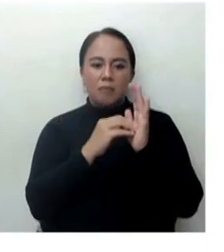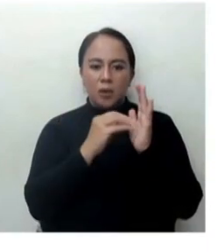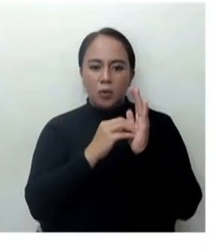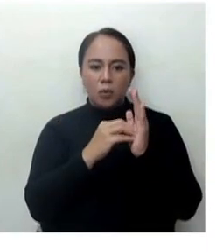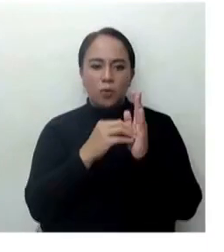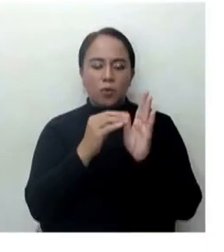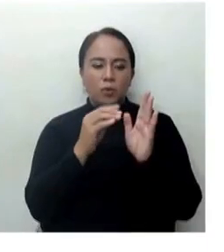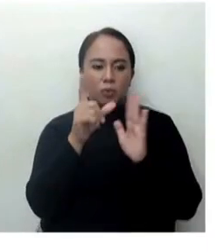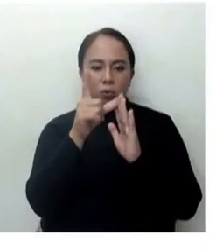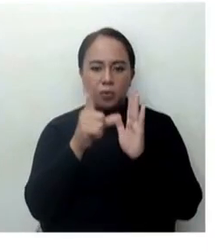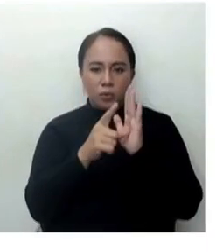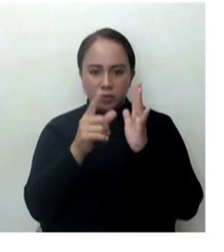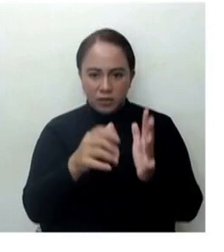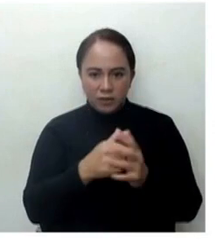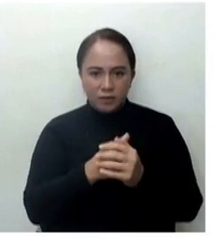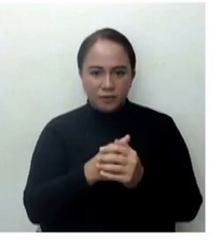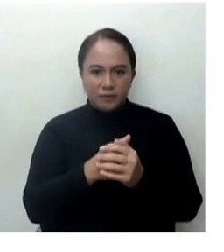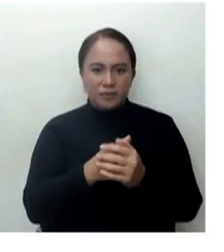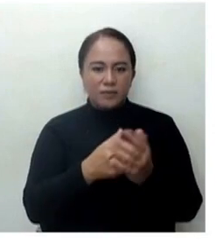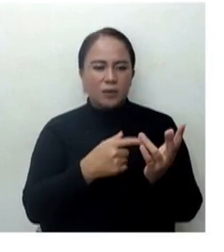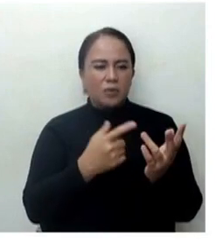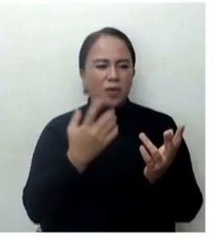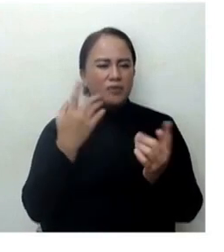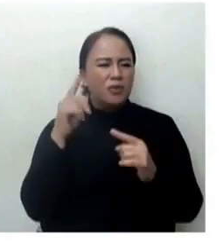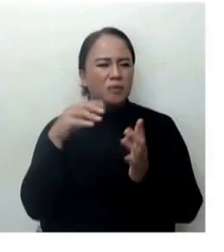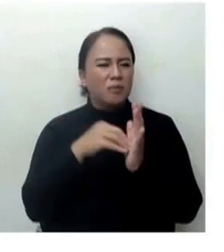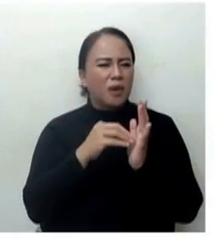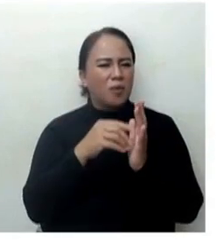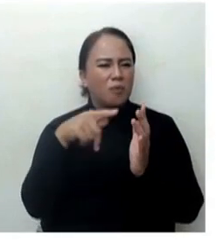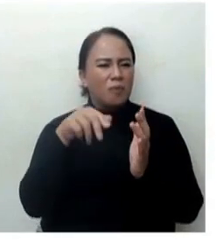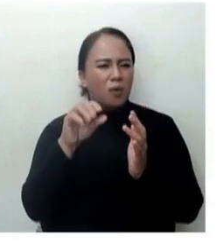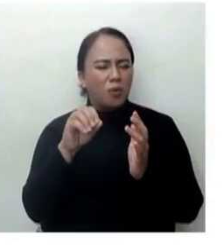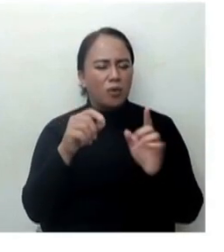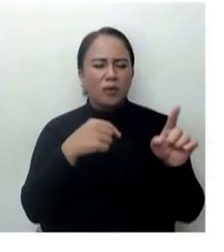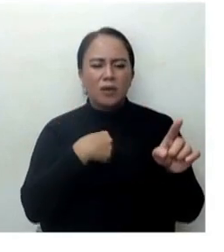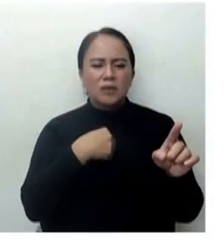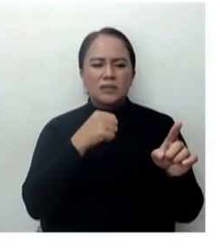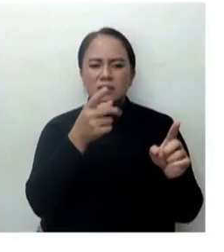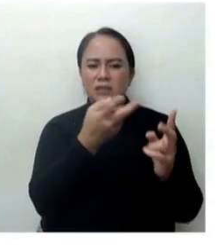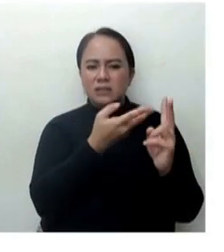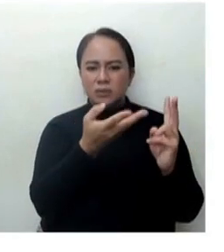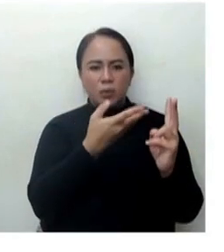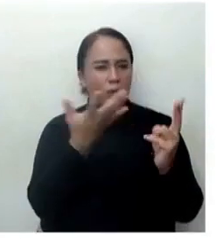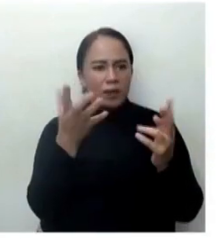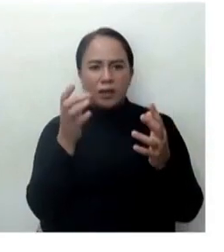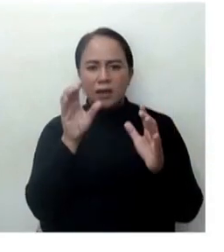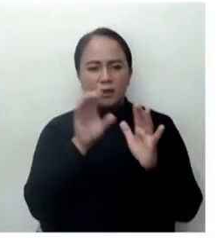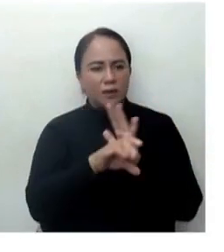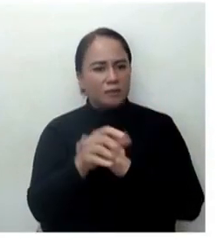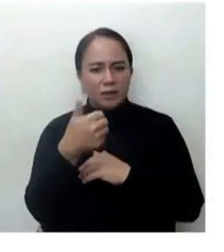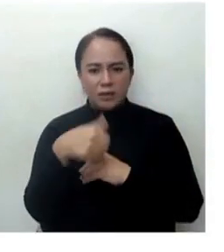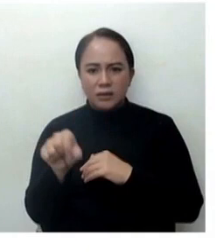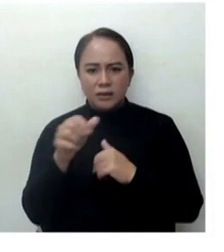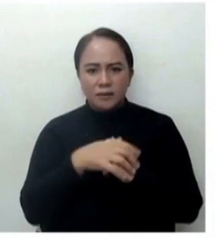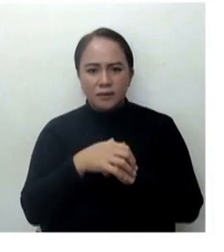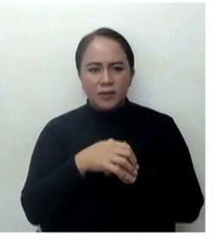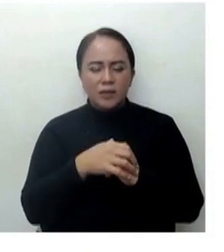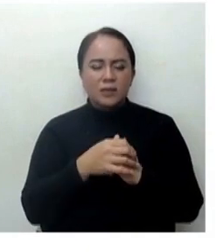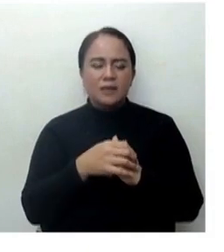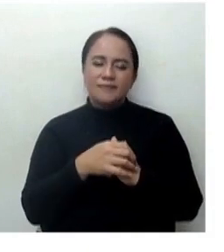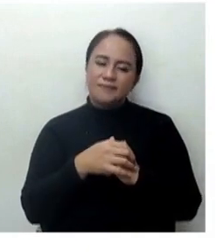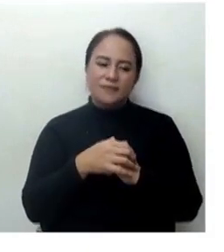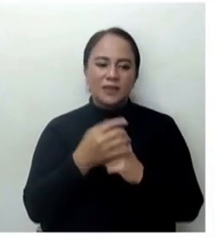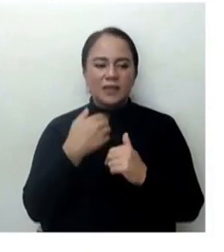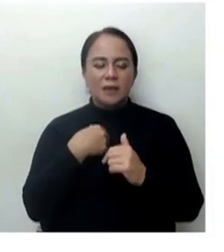there who has no business being there to begin with, because Jed and Junila were not charged with any crime anyway? You know, it is unfortunate that the